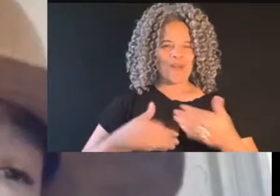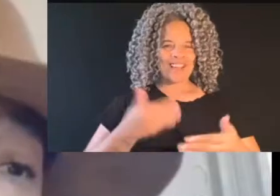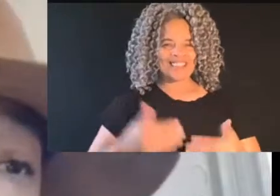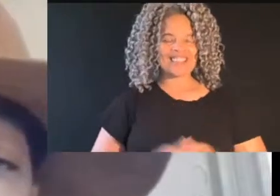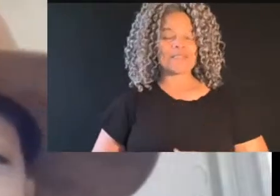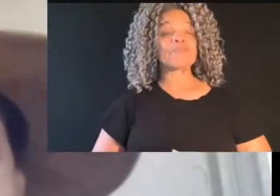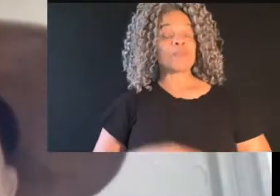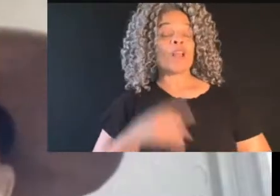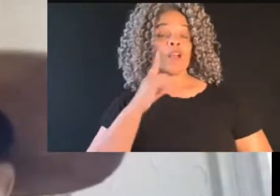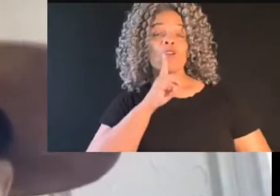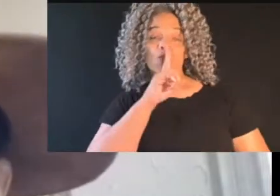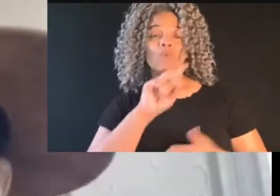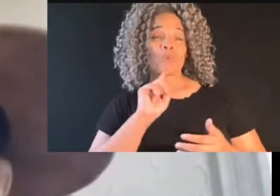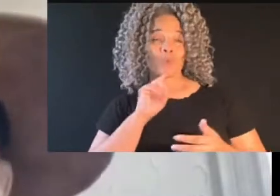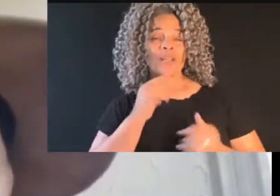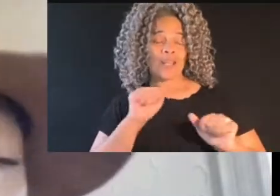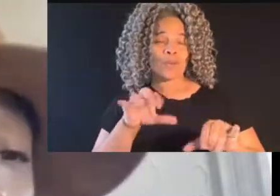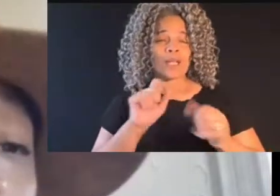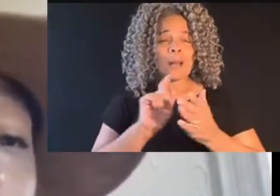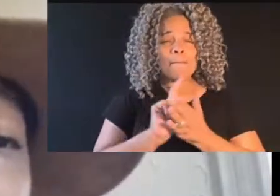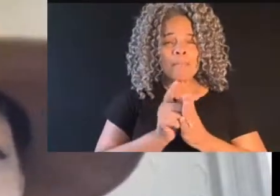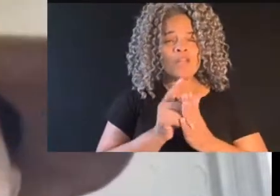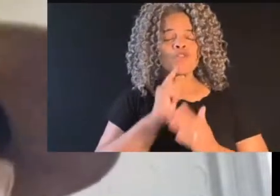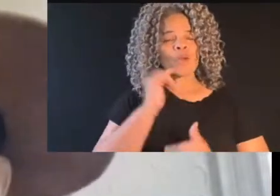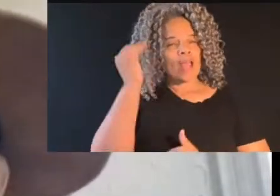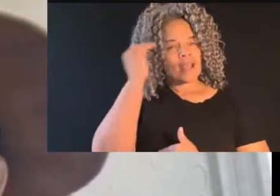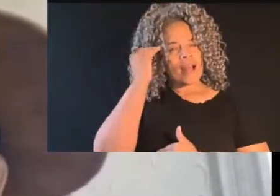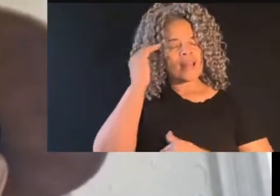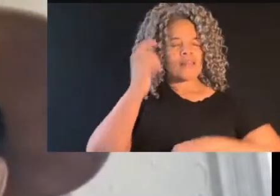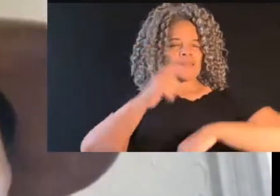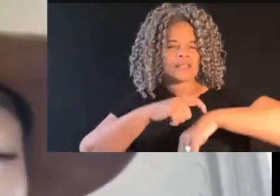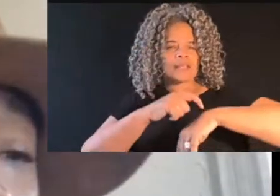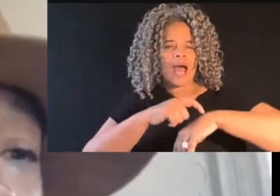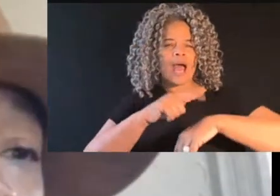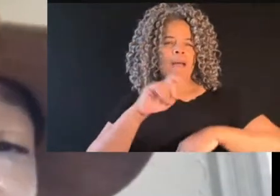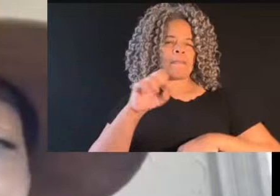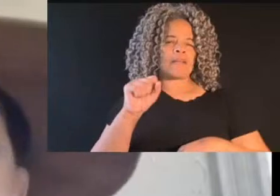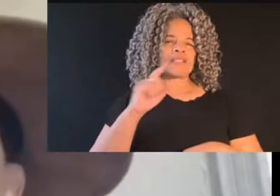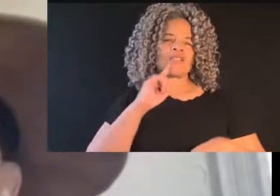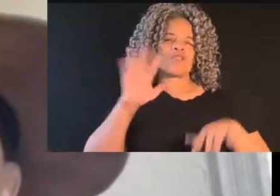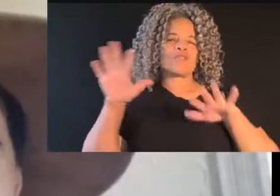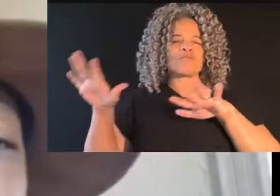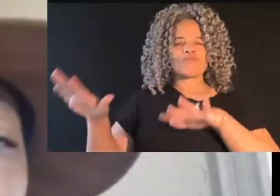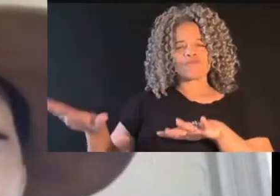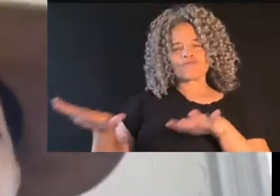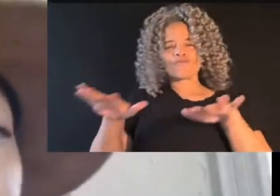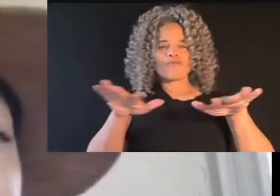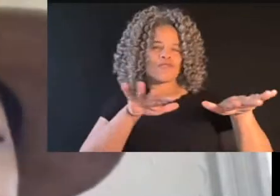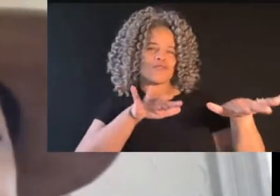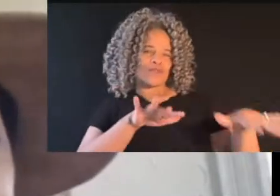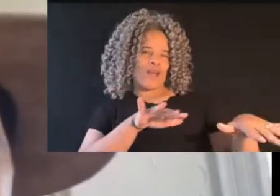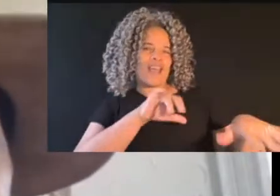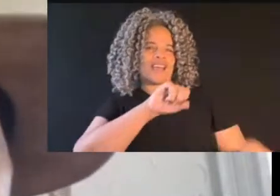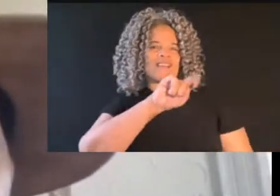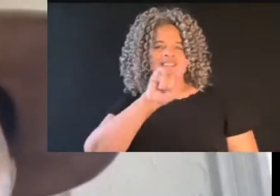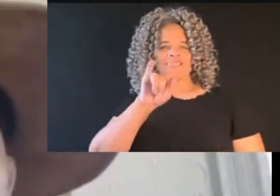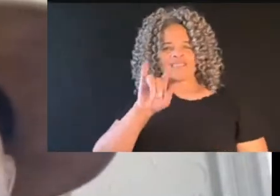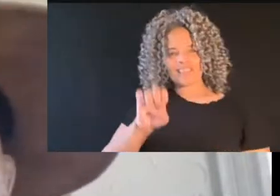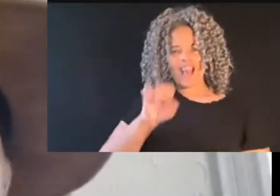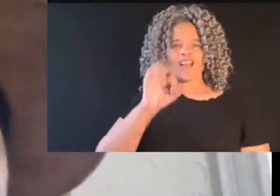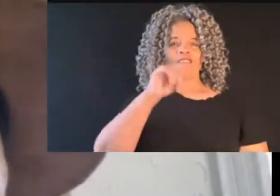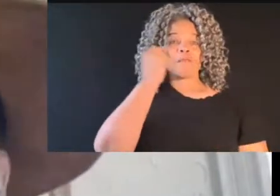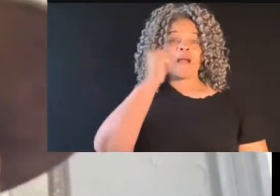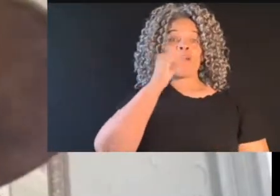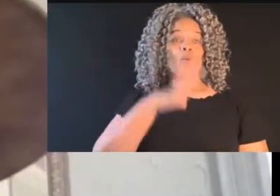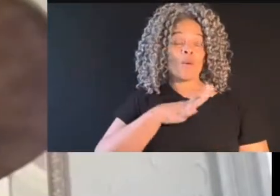for real, can we just take a minute to acknowledge the timeless swag and style of Black women and the